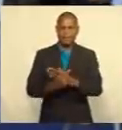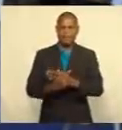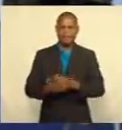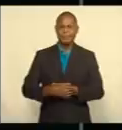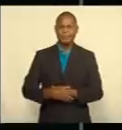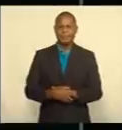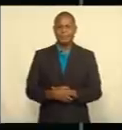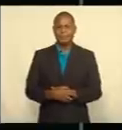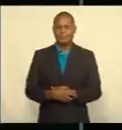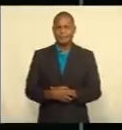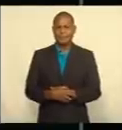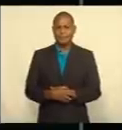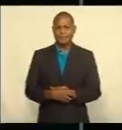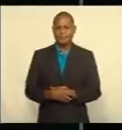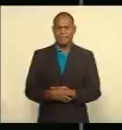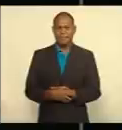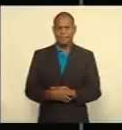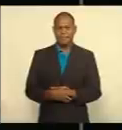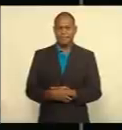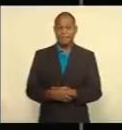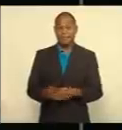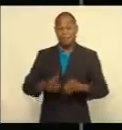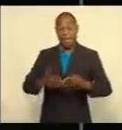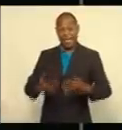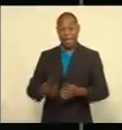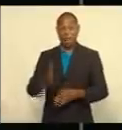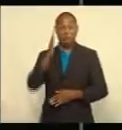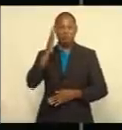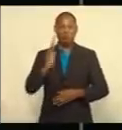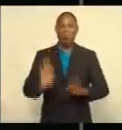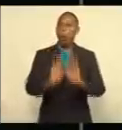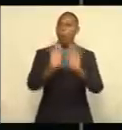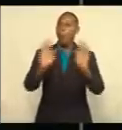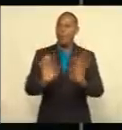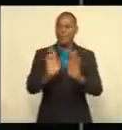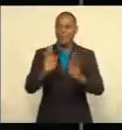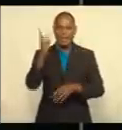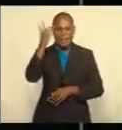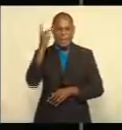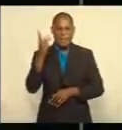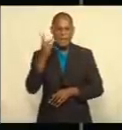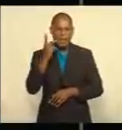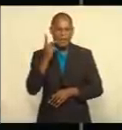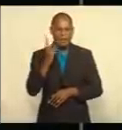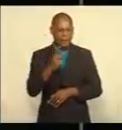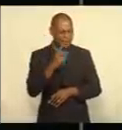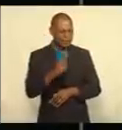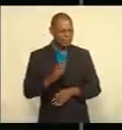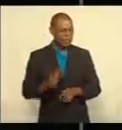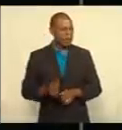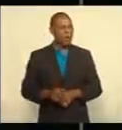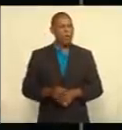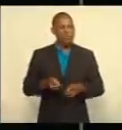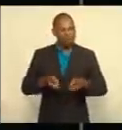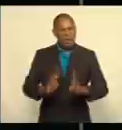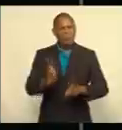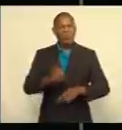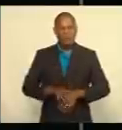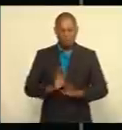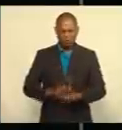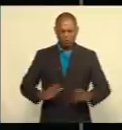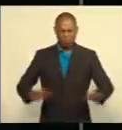FBC News. And with the school holidays brought forward, many parents are looking at ways to keep their children occupied and out of harm's